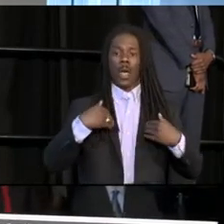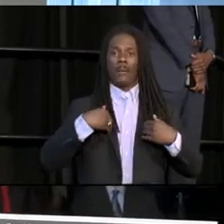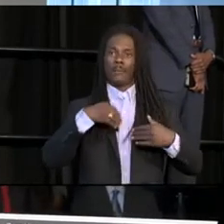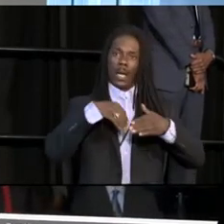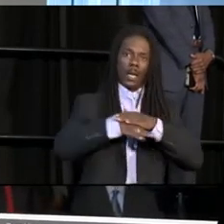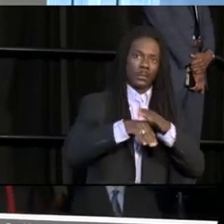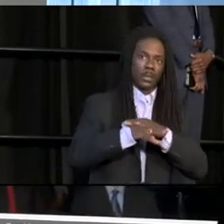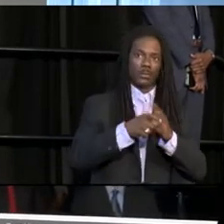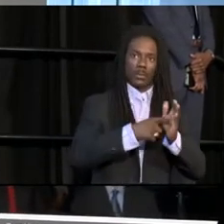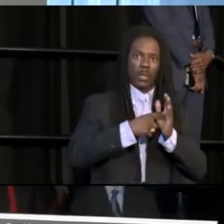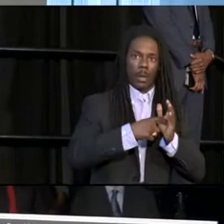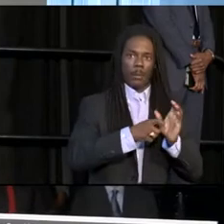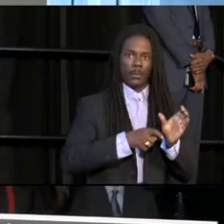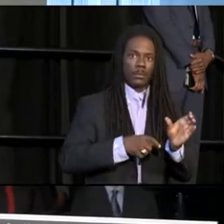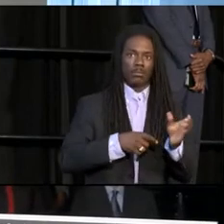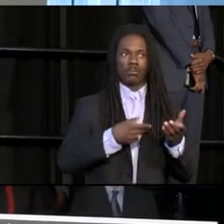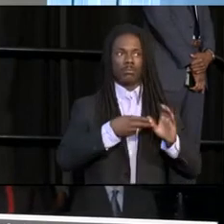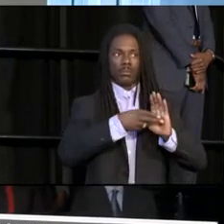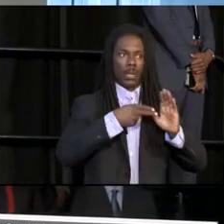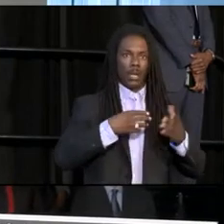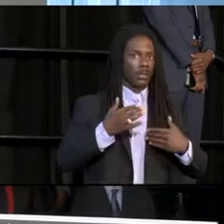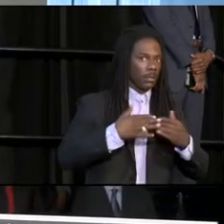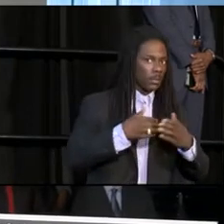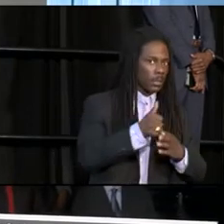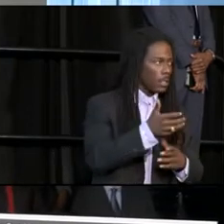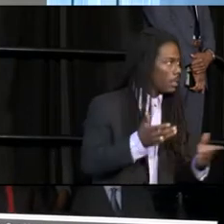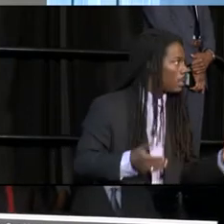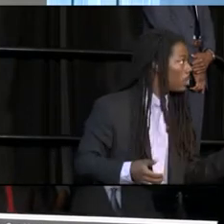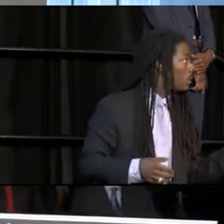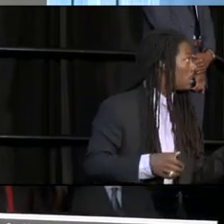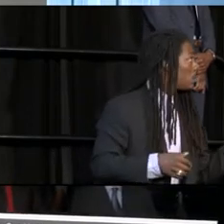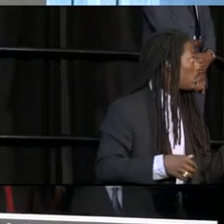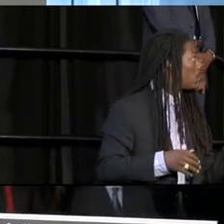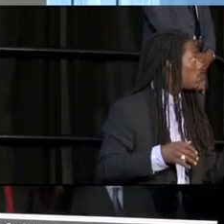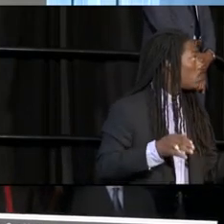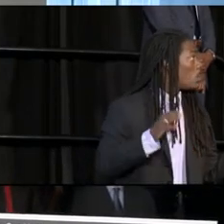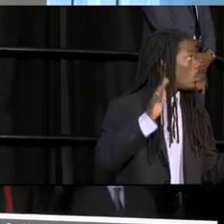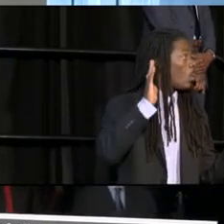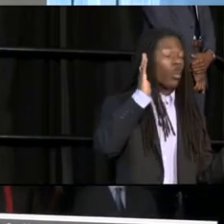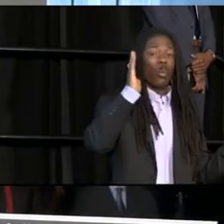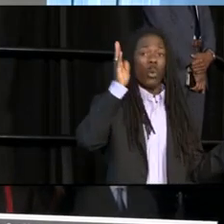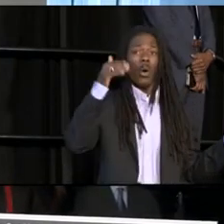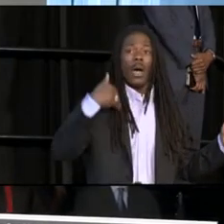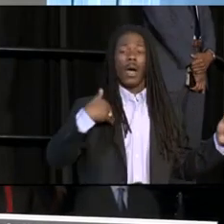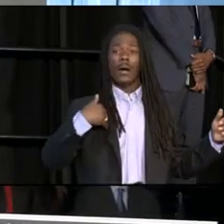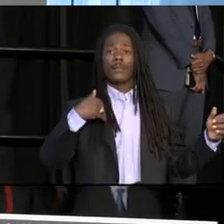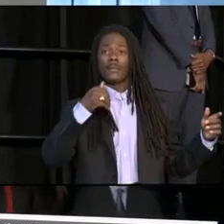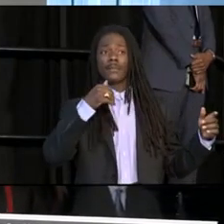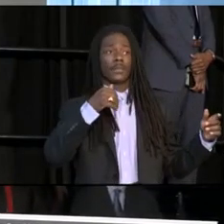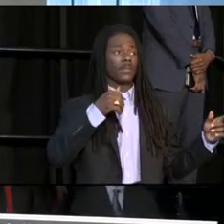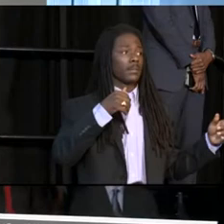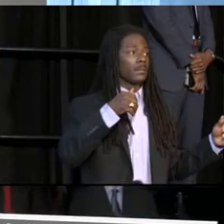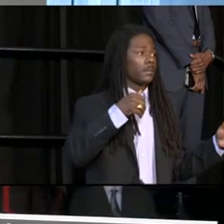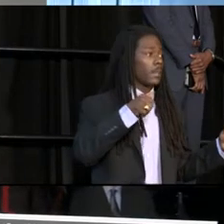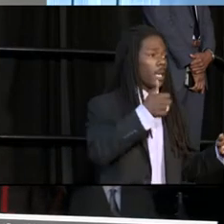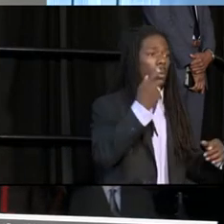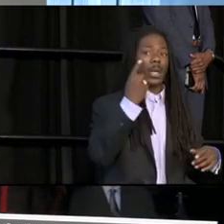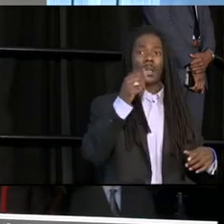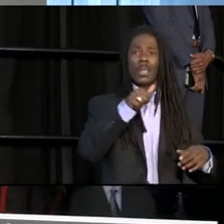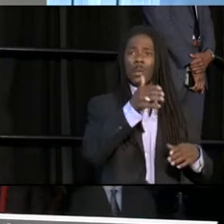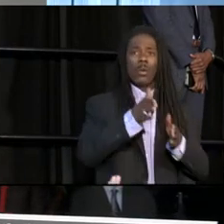I don't. There'll be a media advisory that goes out later today for requested space over the media. Thank you.